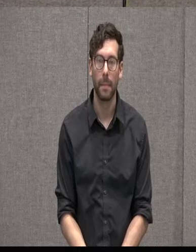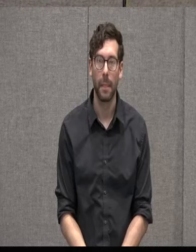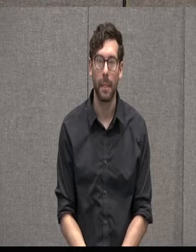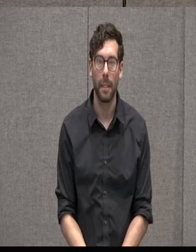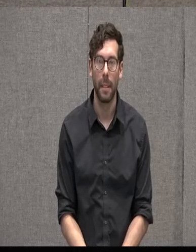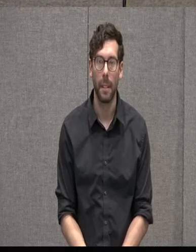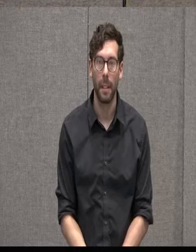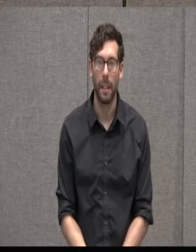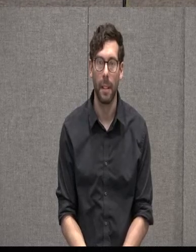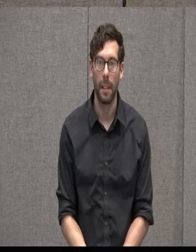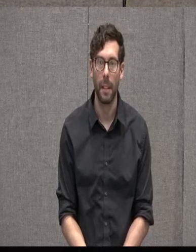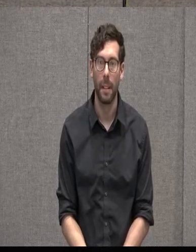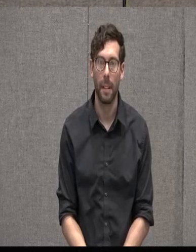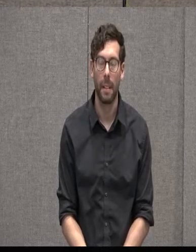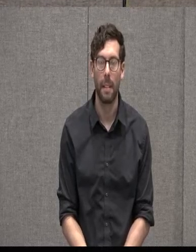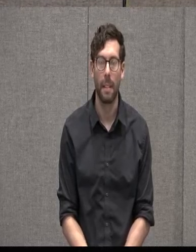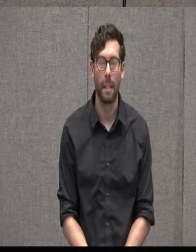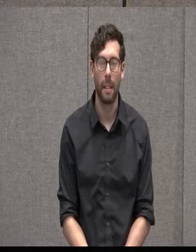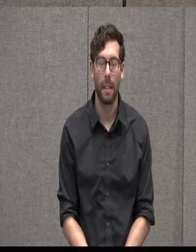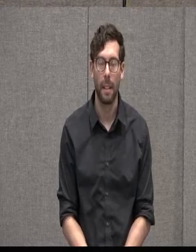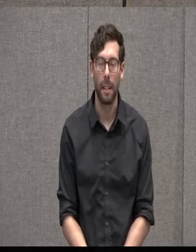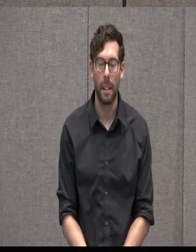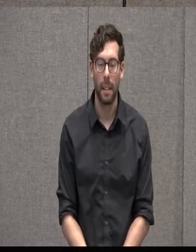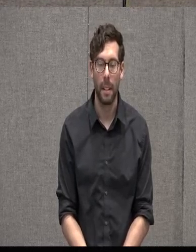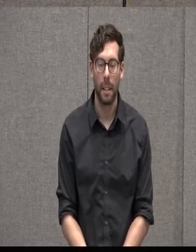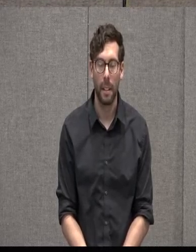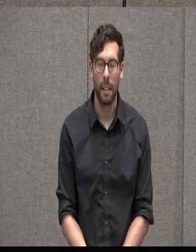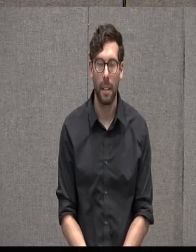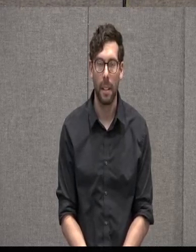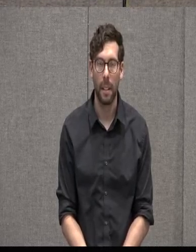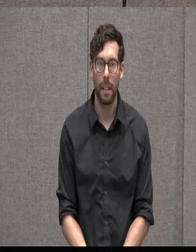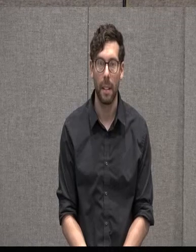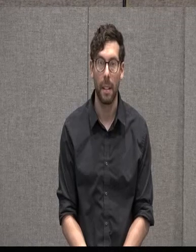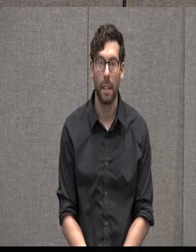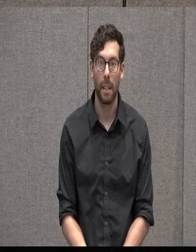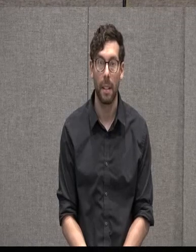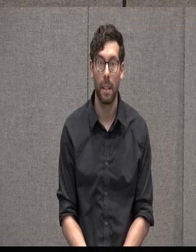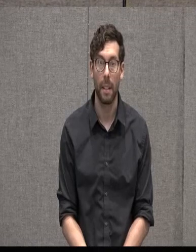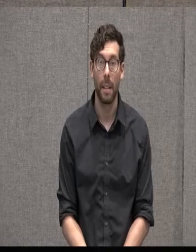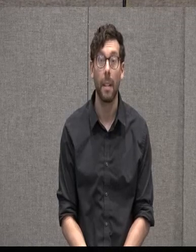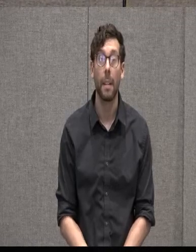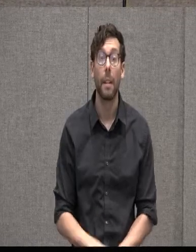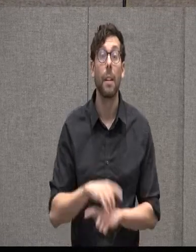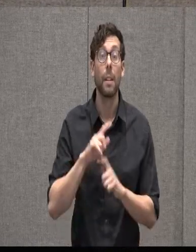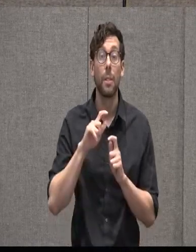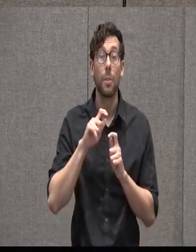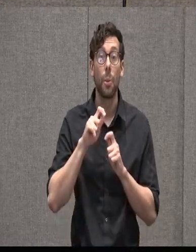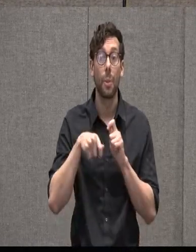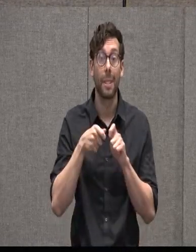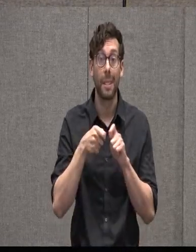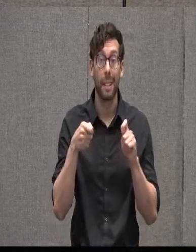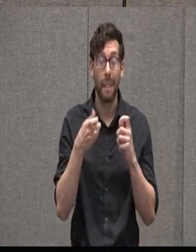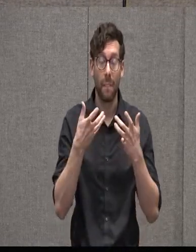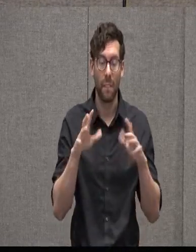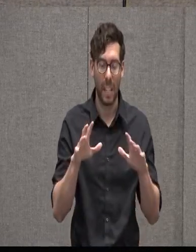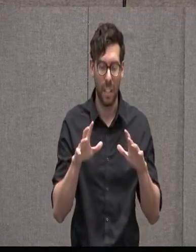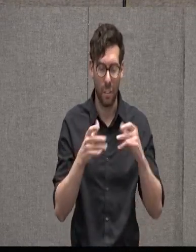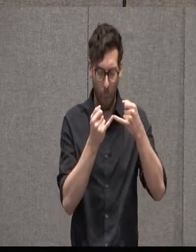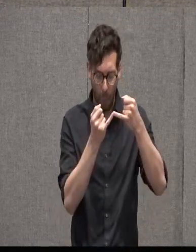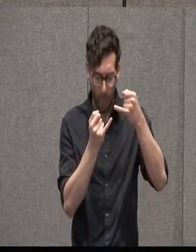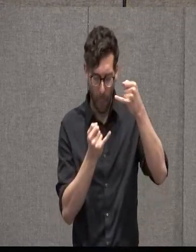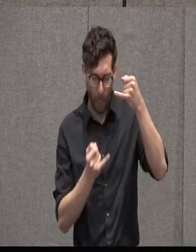it's okay. I'll try a different setup. So I'm going to put some tape there to keep it in place. Or let me